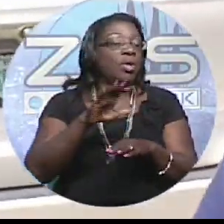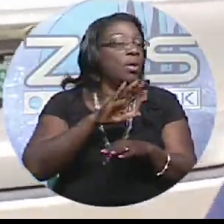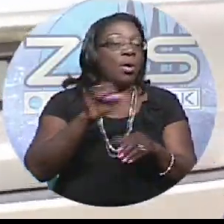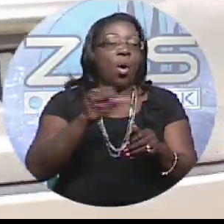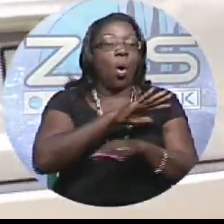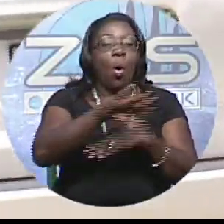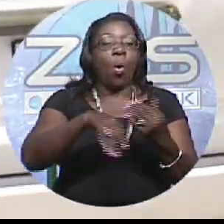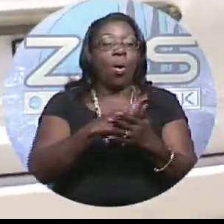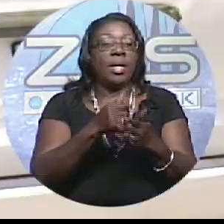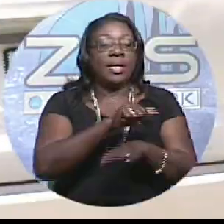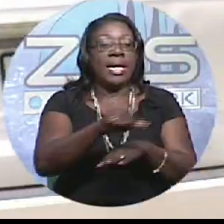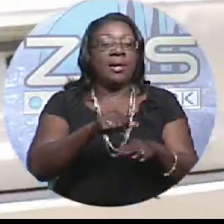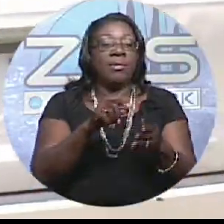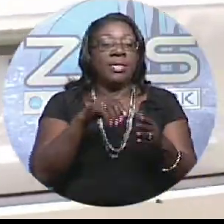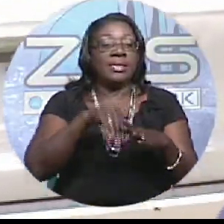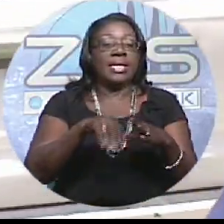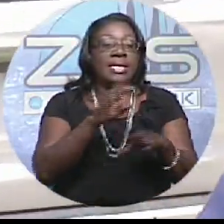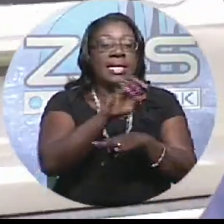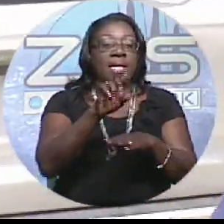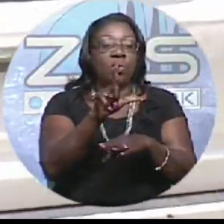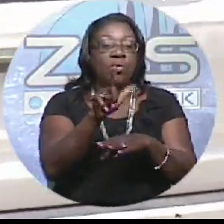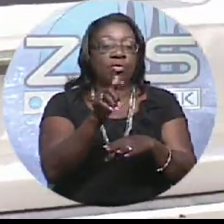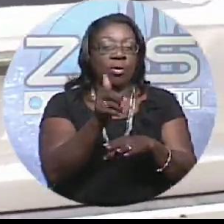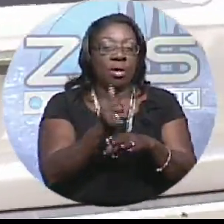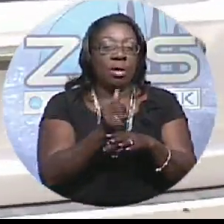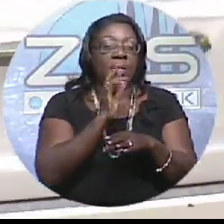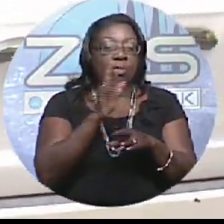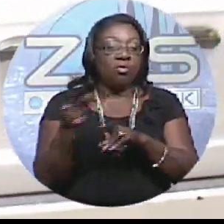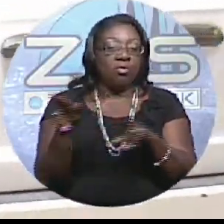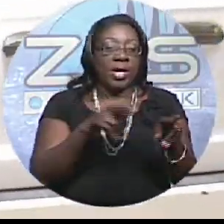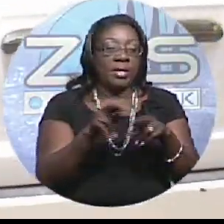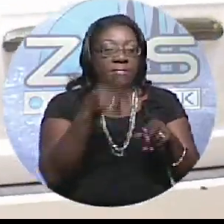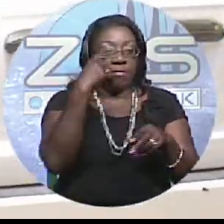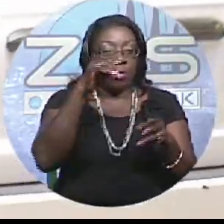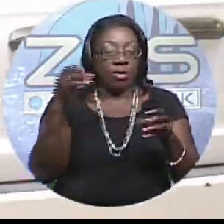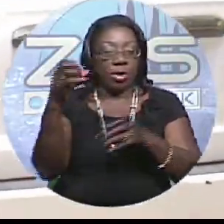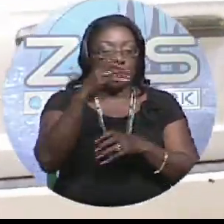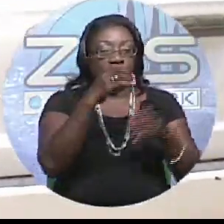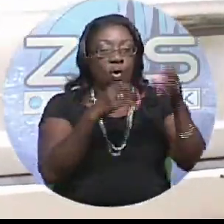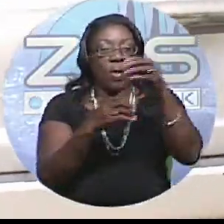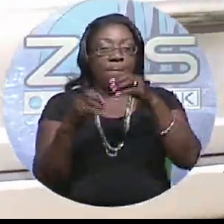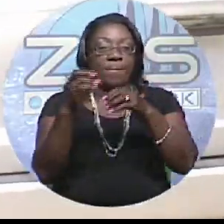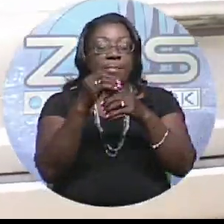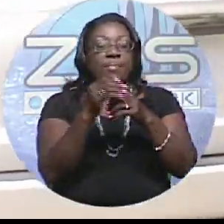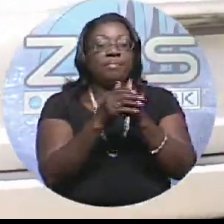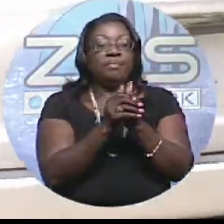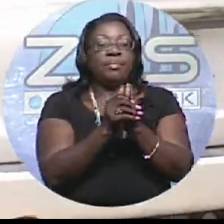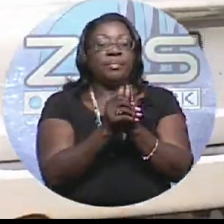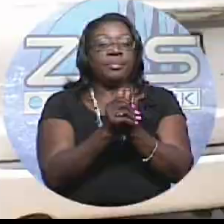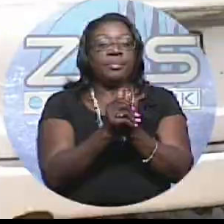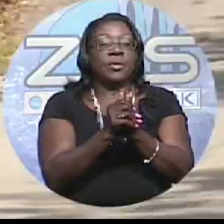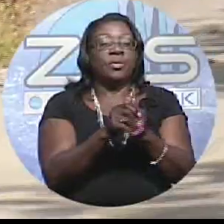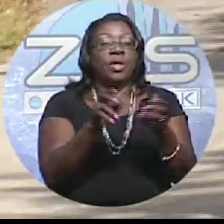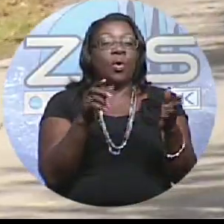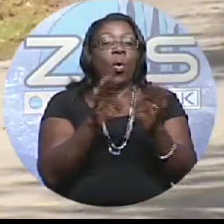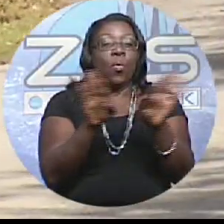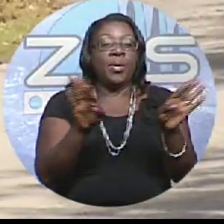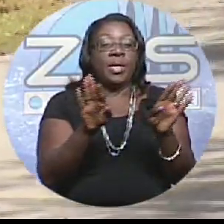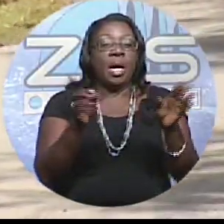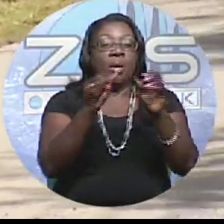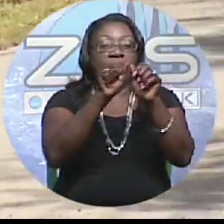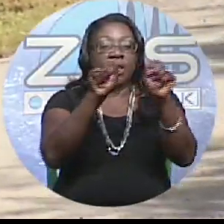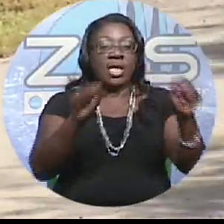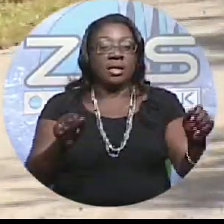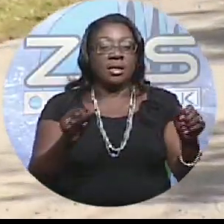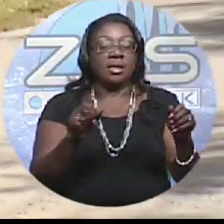We just finished our meetings with all of our shelter managers, and we're going to open our shelters as early as 4 p.m. this afternoon. So we ask